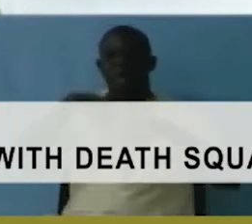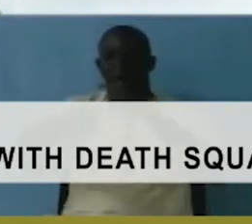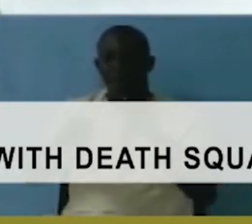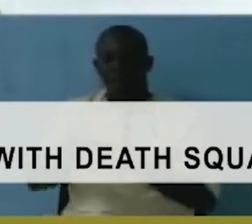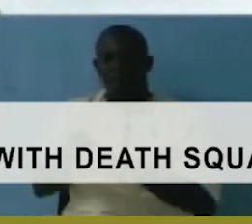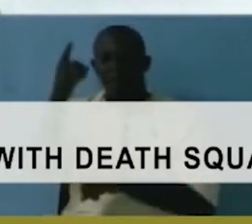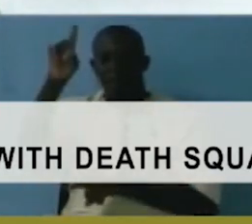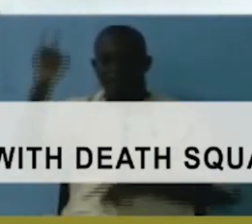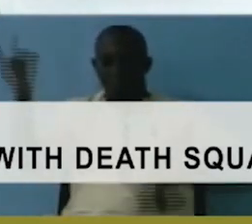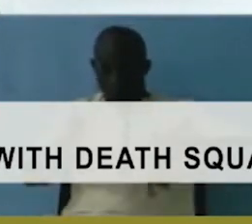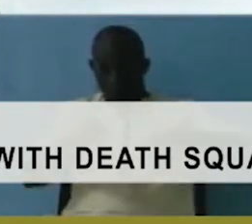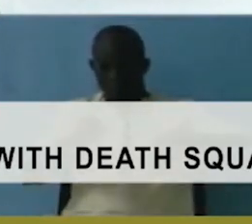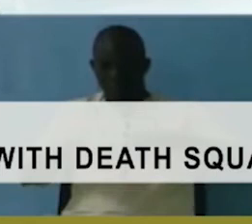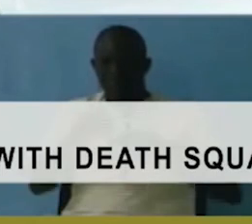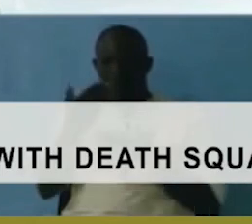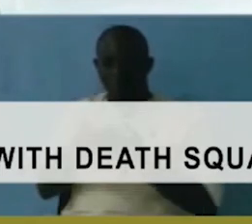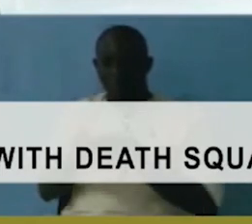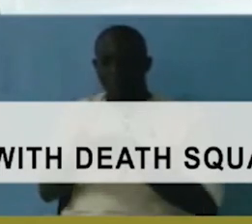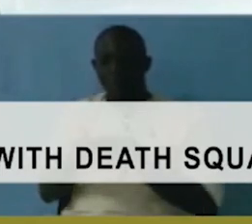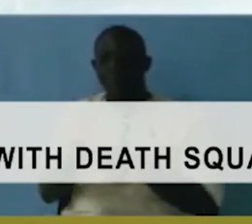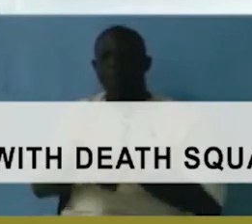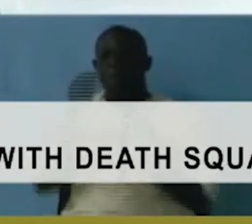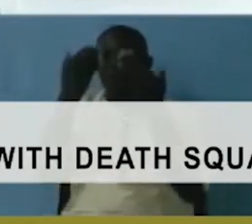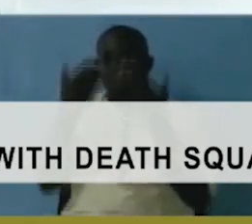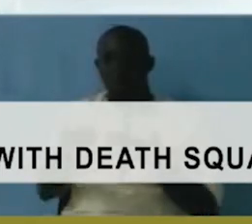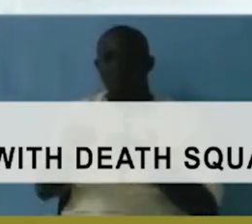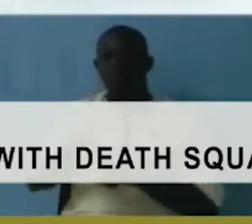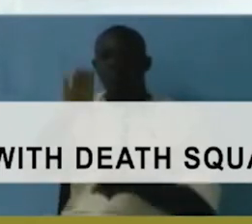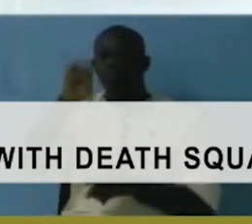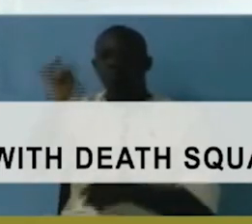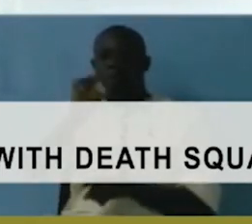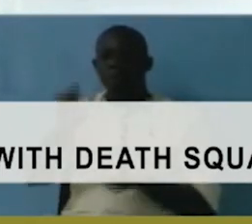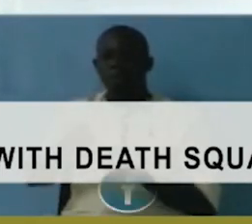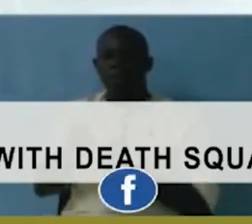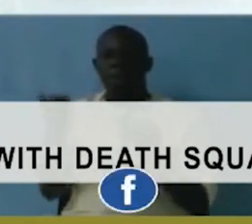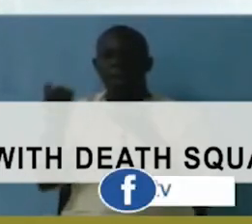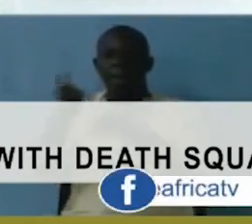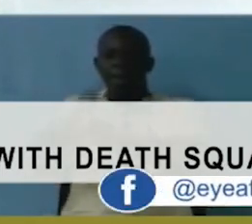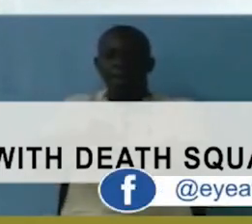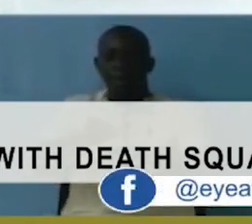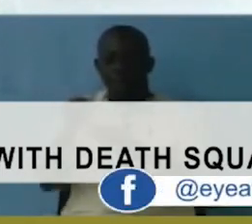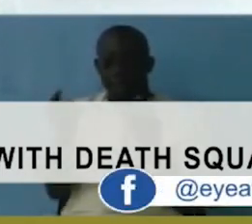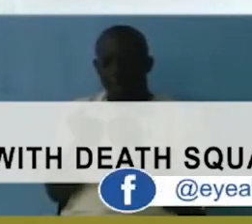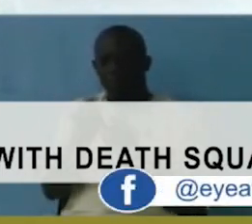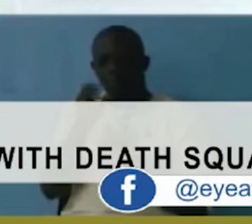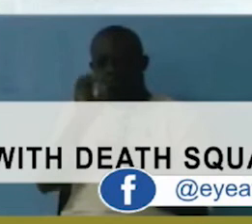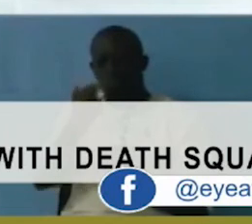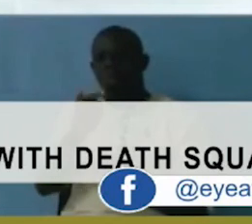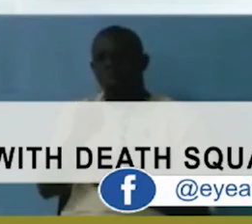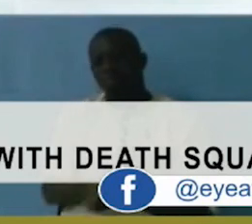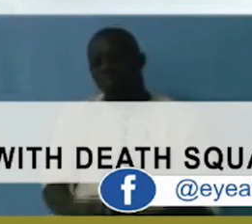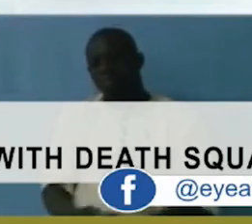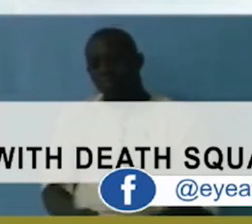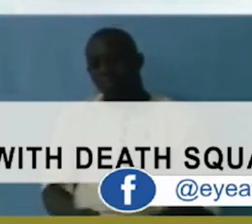the controller would let the rope loose free and he would fall on the ground while his torturers would be laughing at him. Major Yahya Dabo is a native